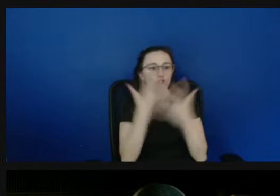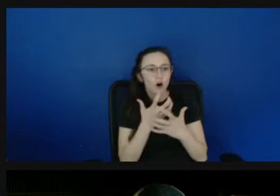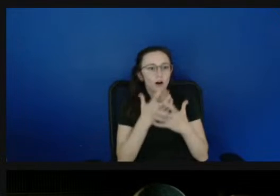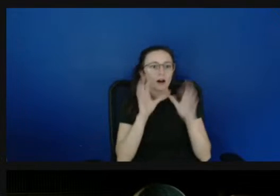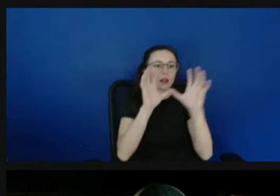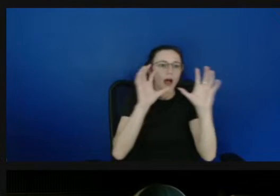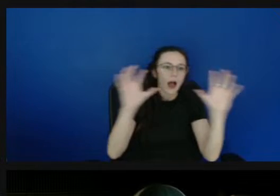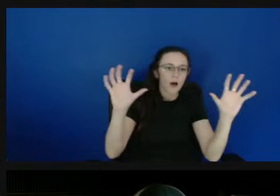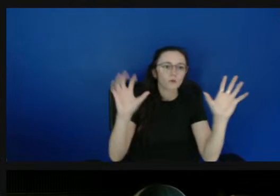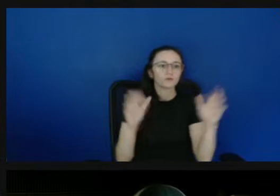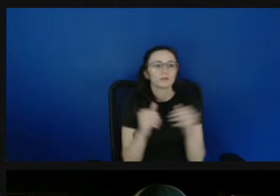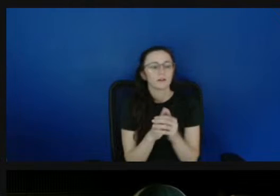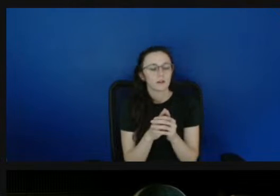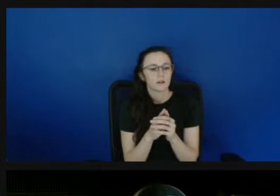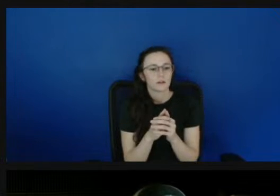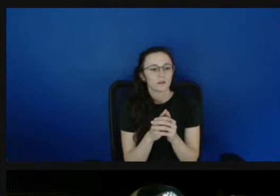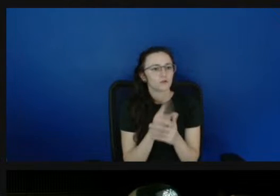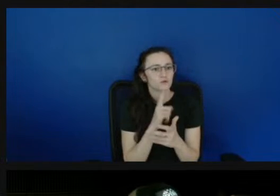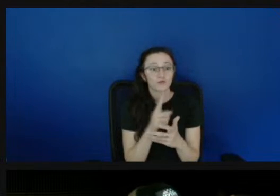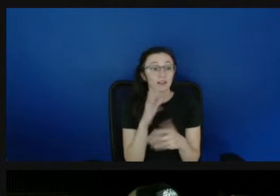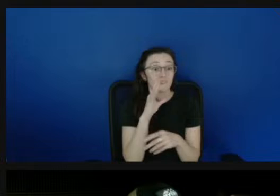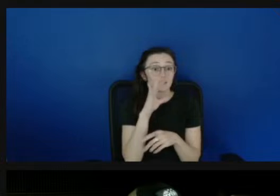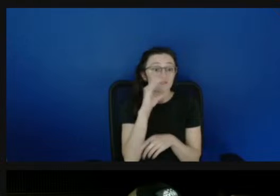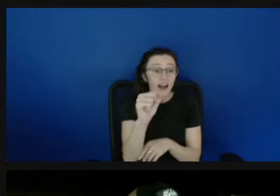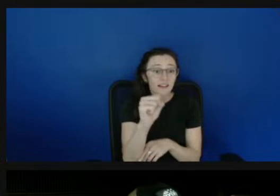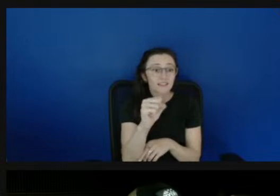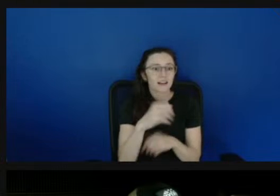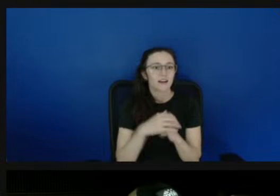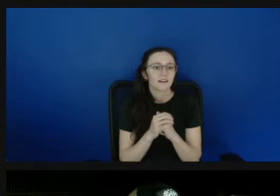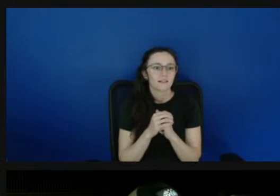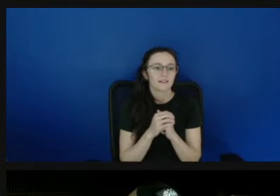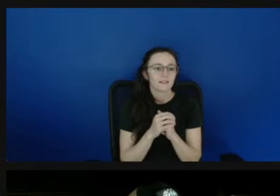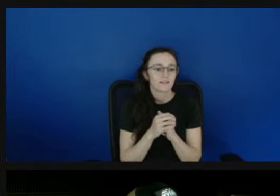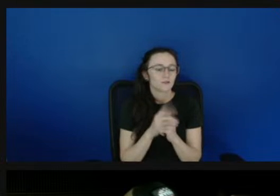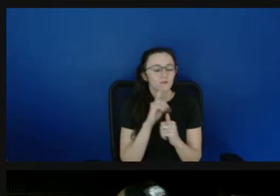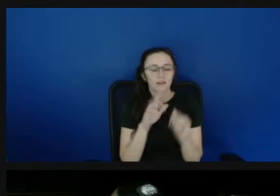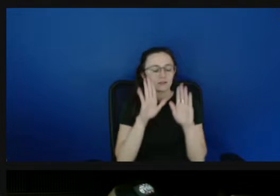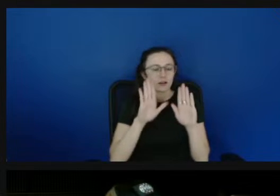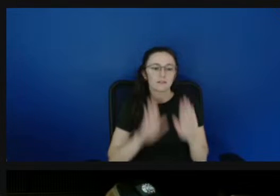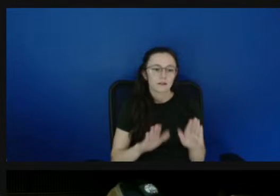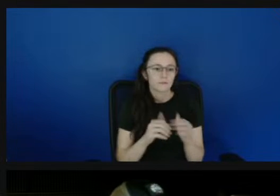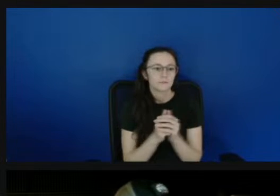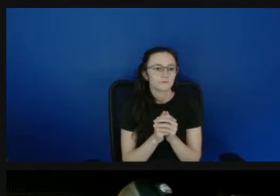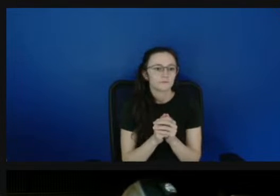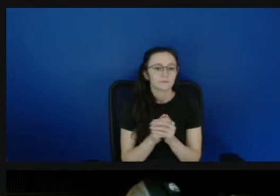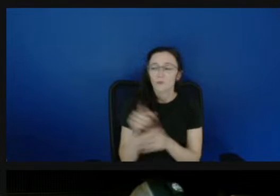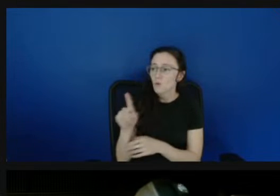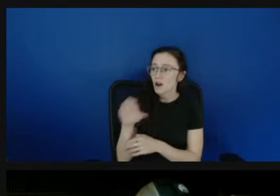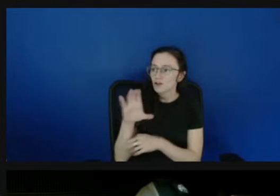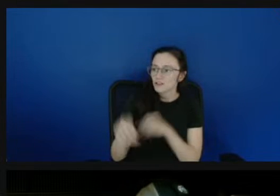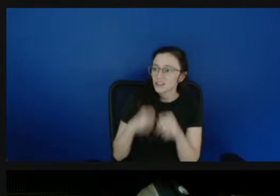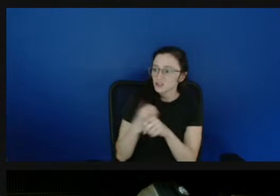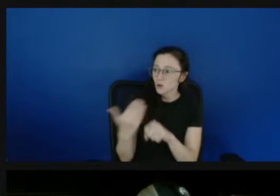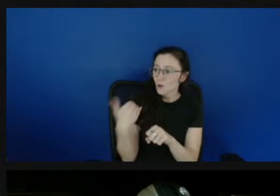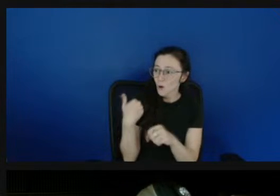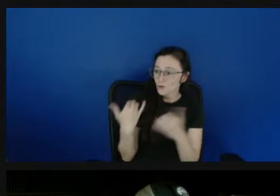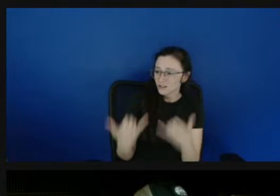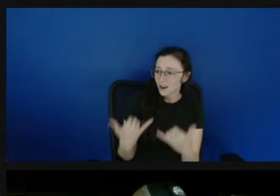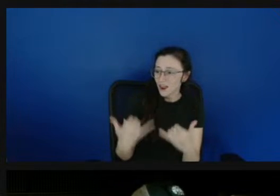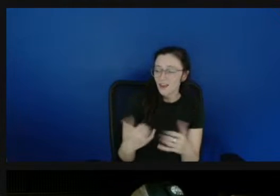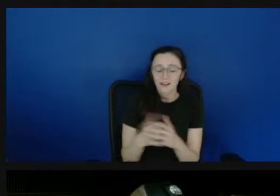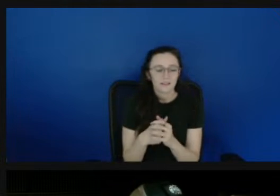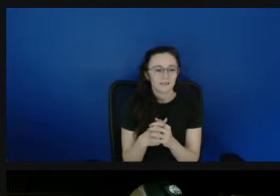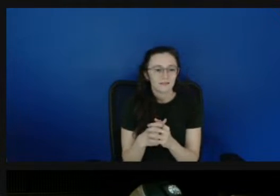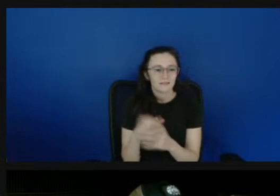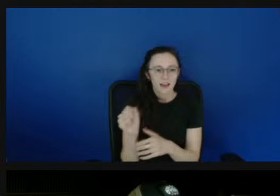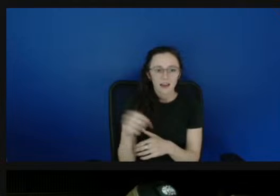there. So really fascinating stuff there. It's really awesome. 100 years ago today, that,